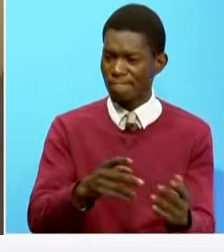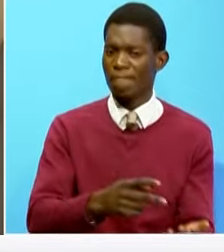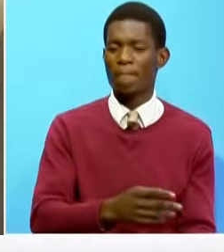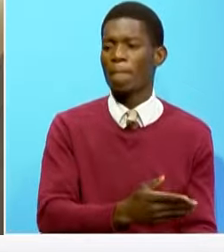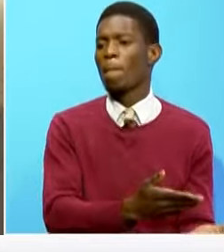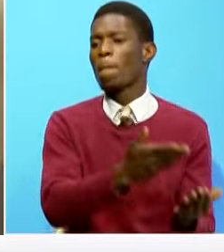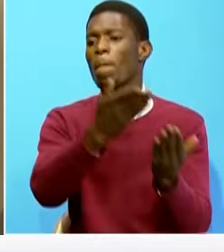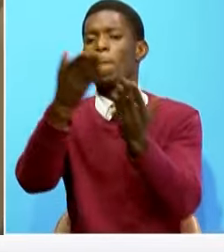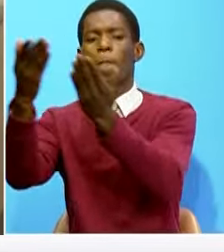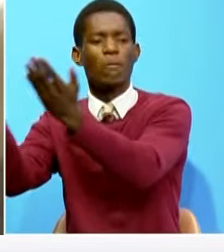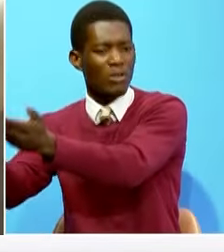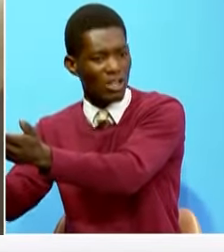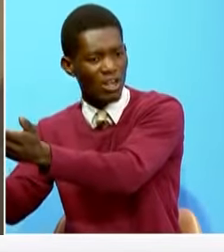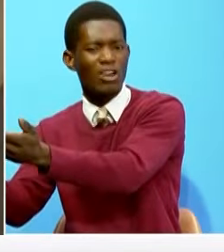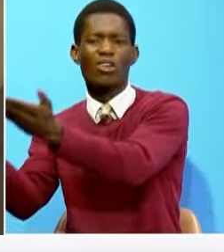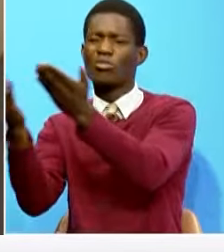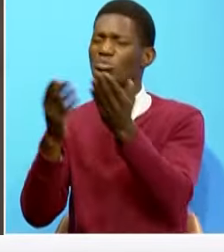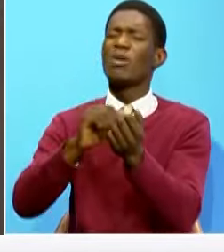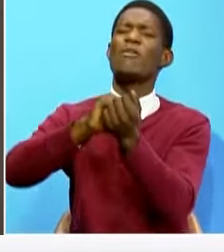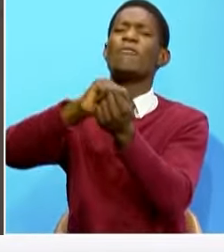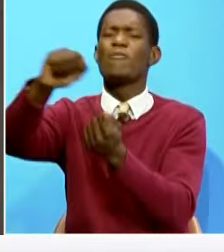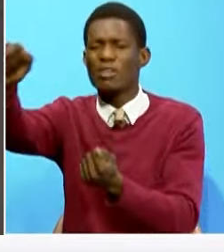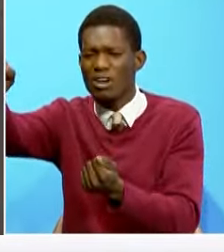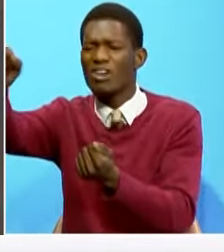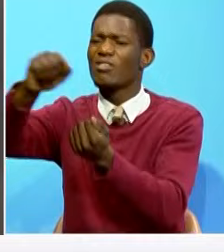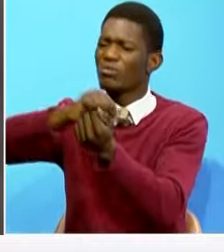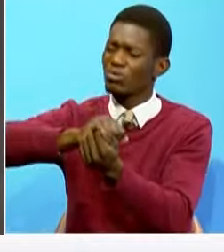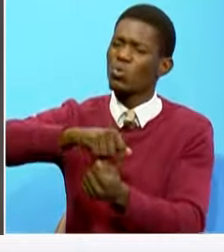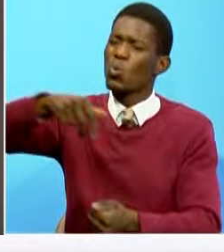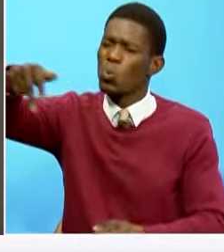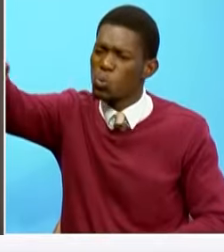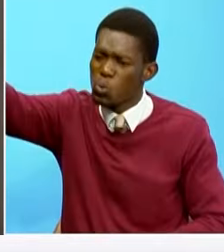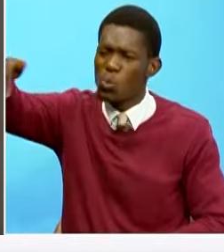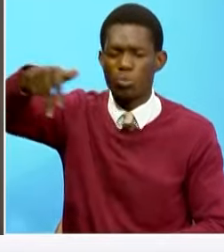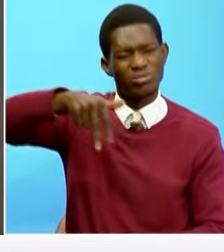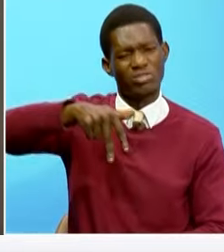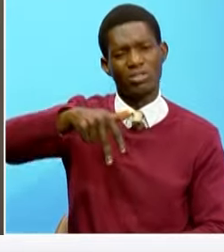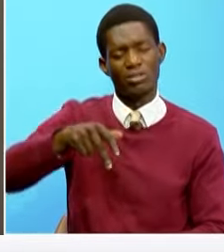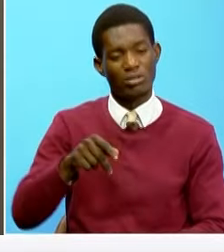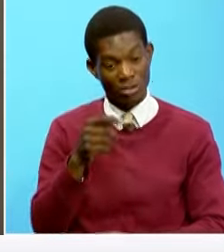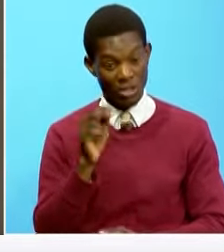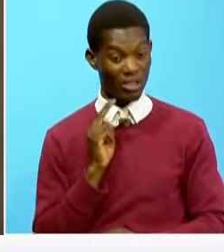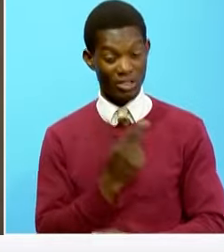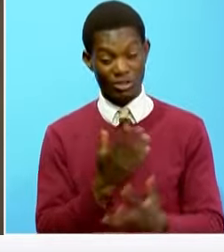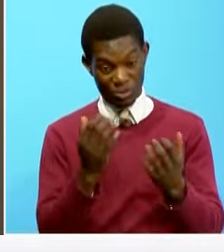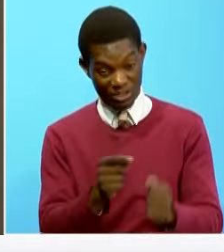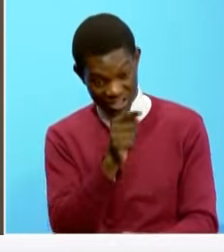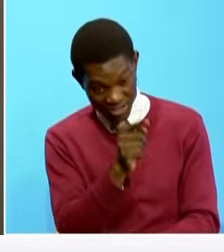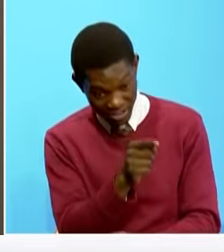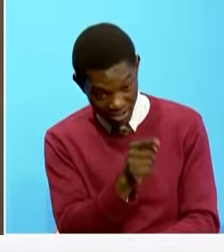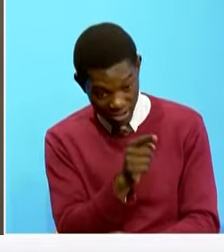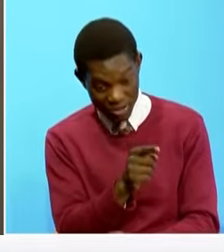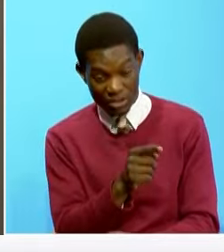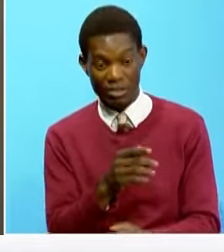Then on the day of burial, or a day before, they again go to fetch the body. And so we are in the hurry. We want people to